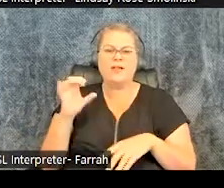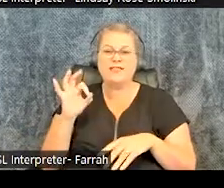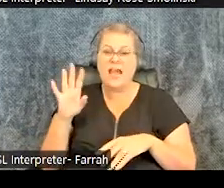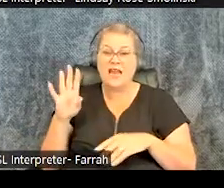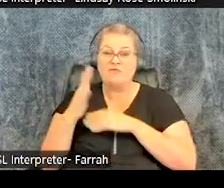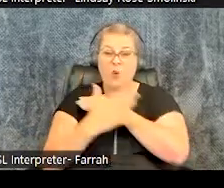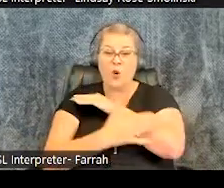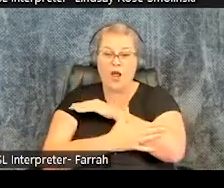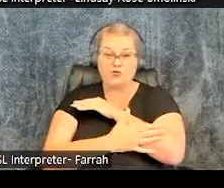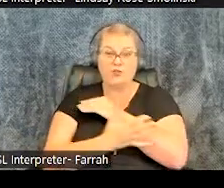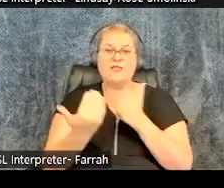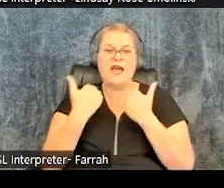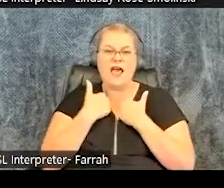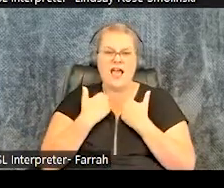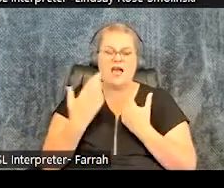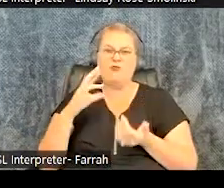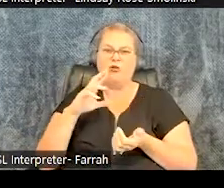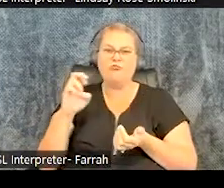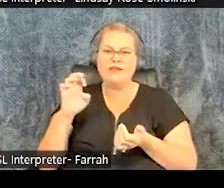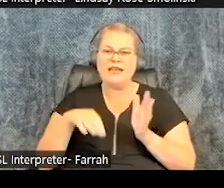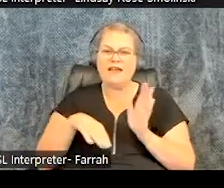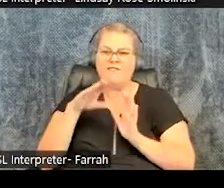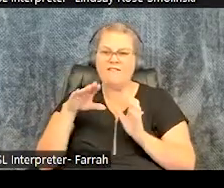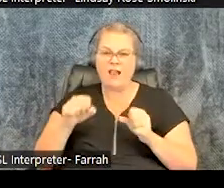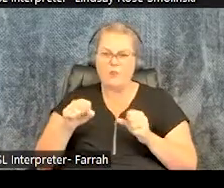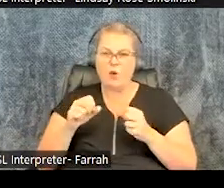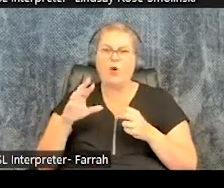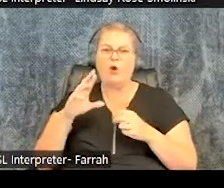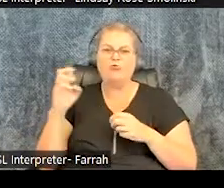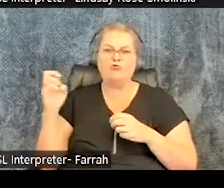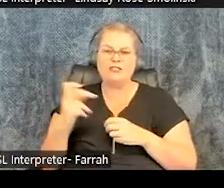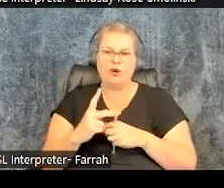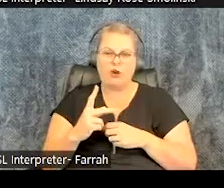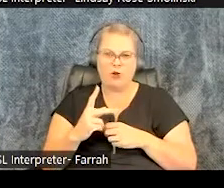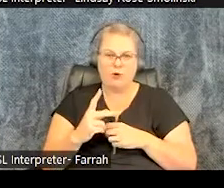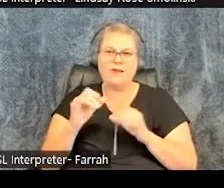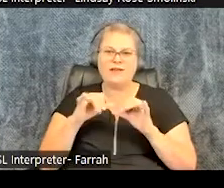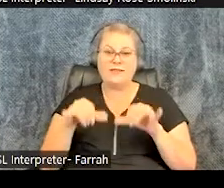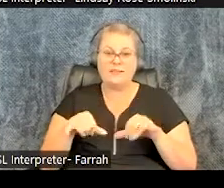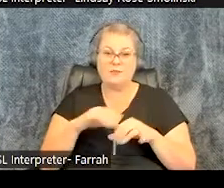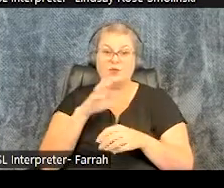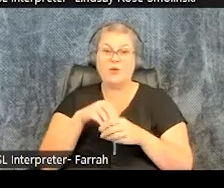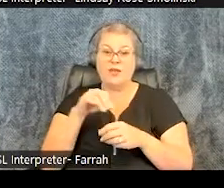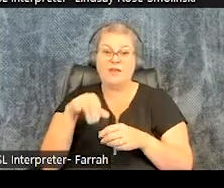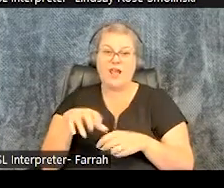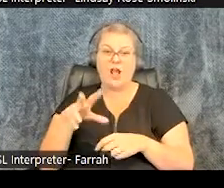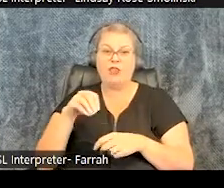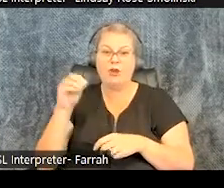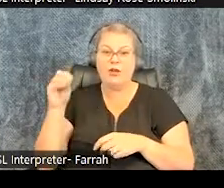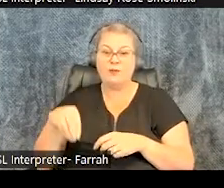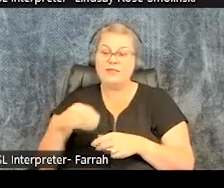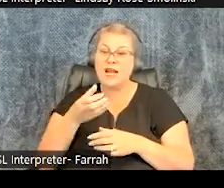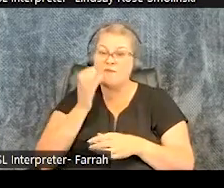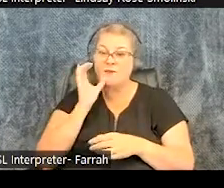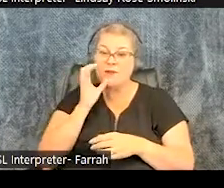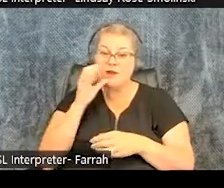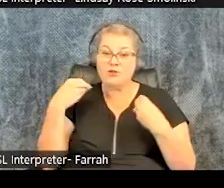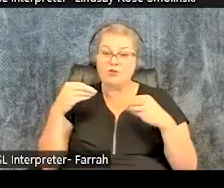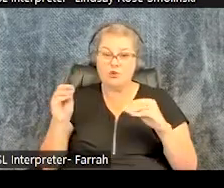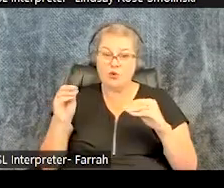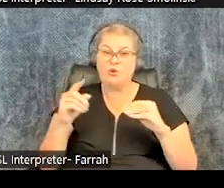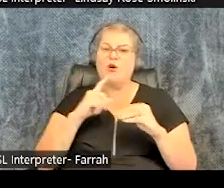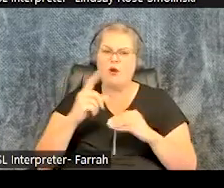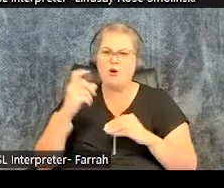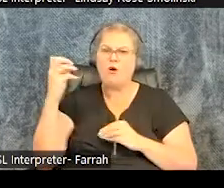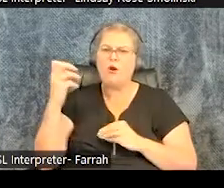have refillable, returnable systems. And within those systems, 30% of the beverages sold are returnable